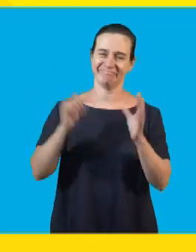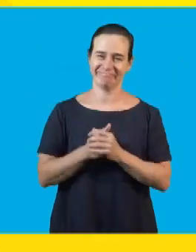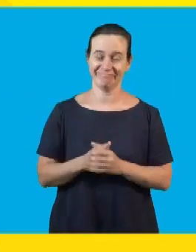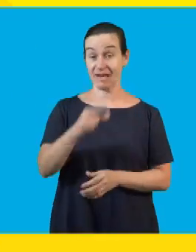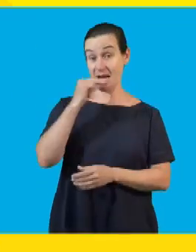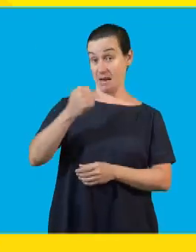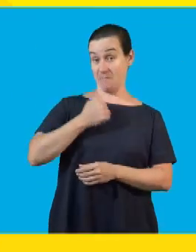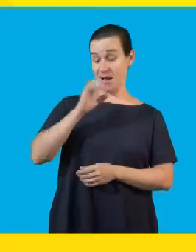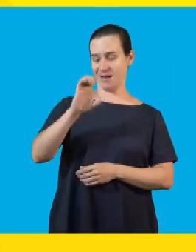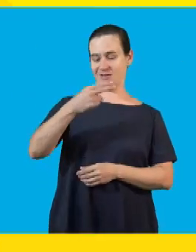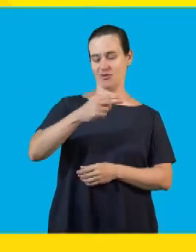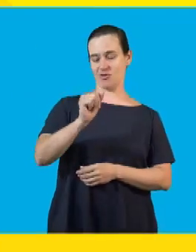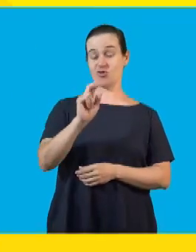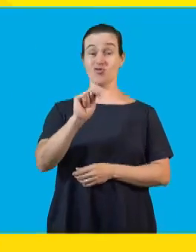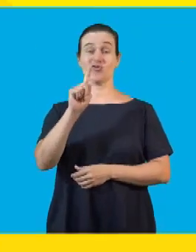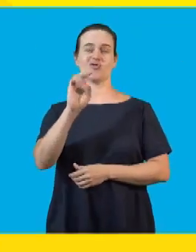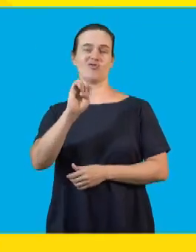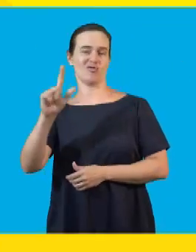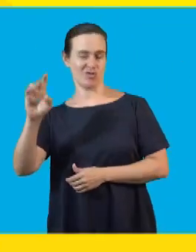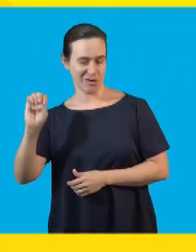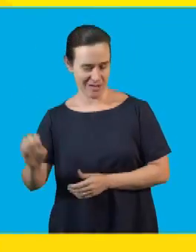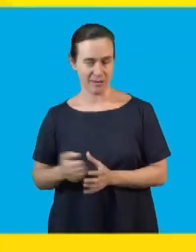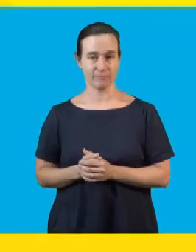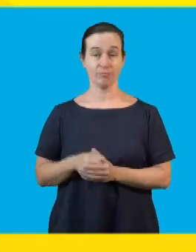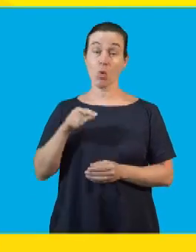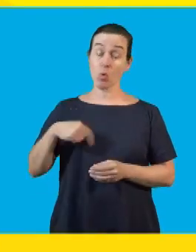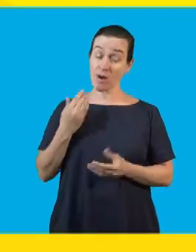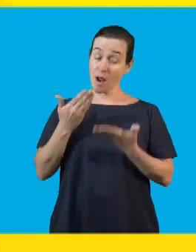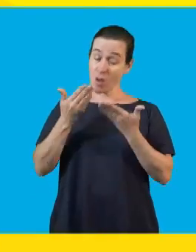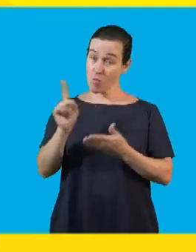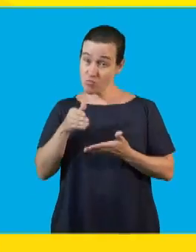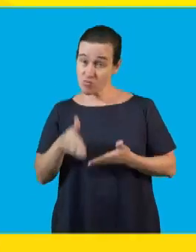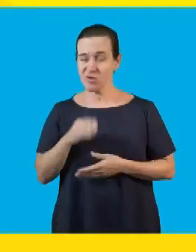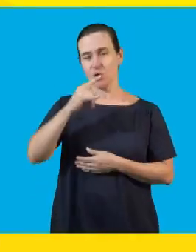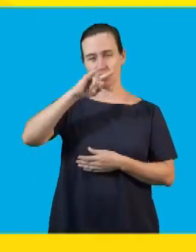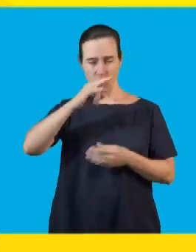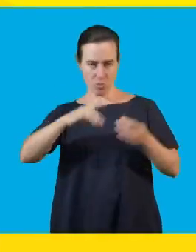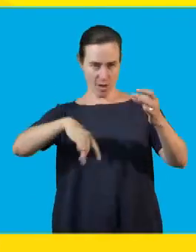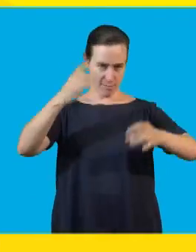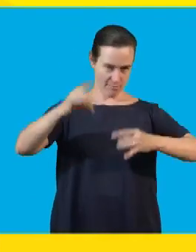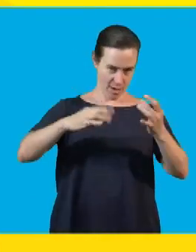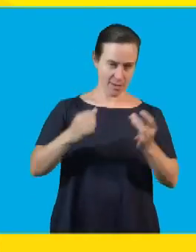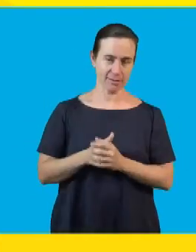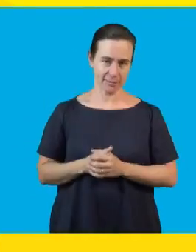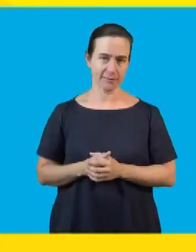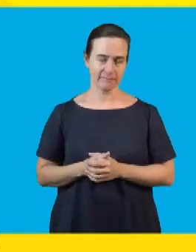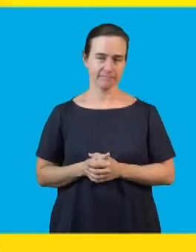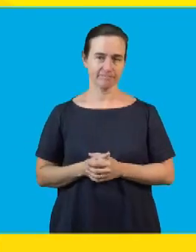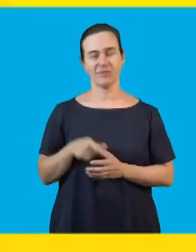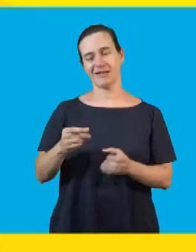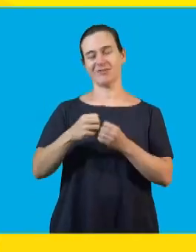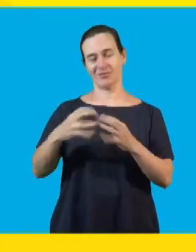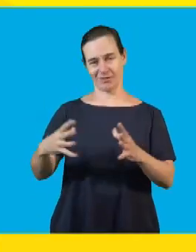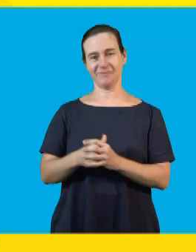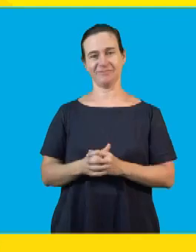Greetings learners, my name is Chantal Oliphant, and today our lesson will focus on cartoon analysis. So